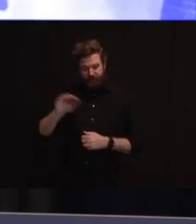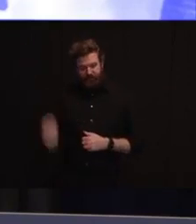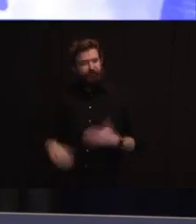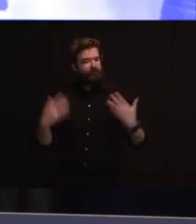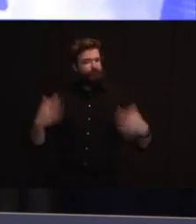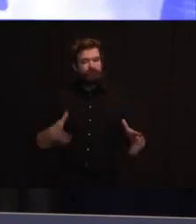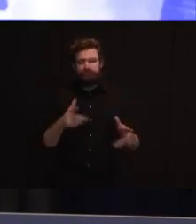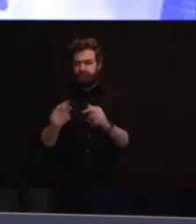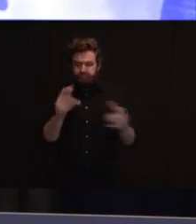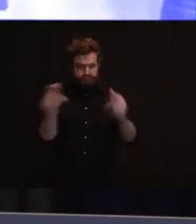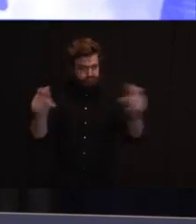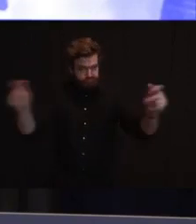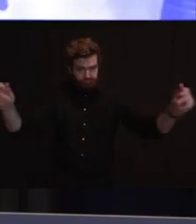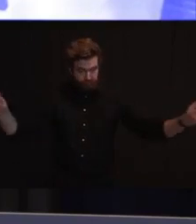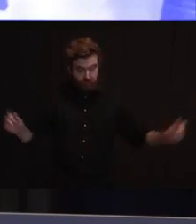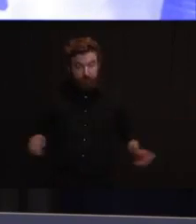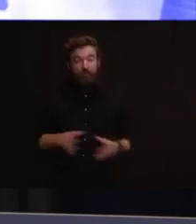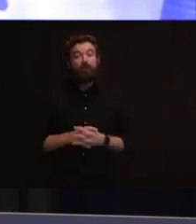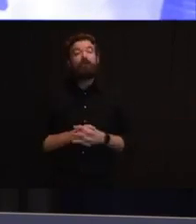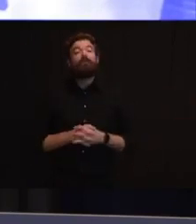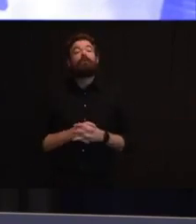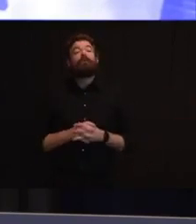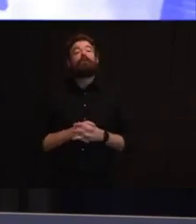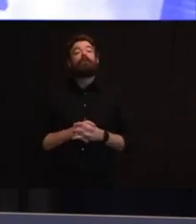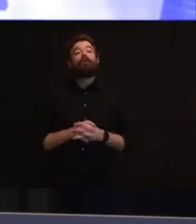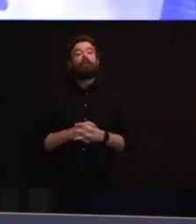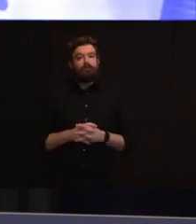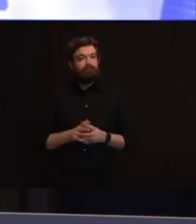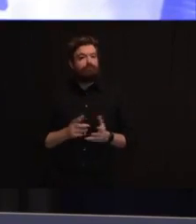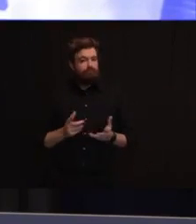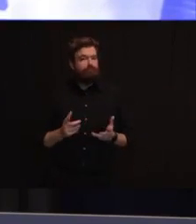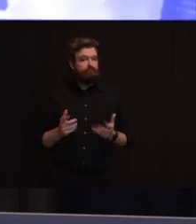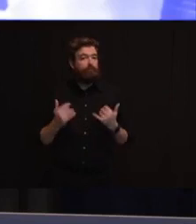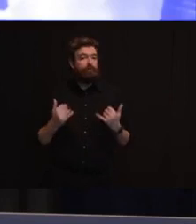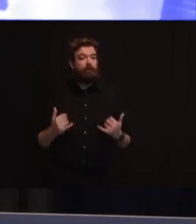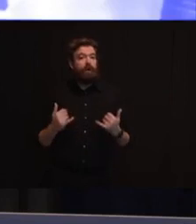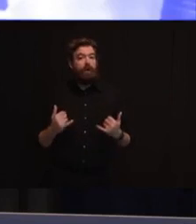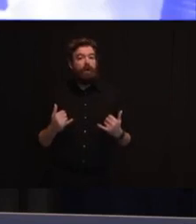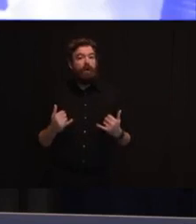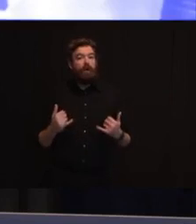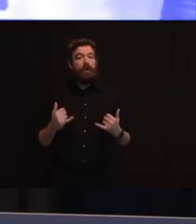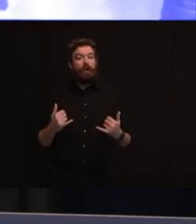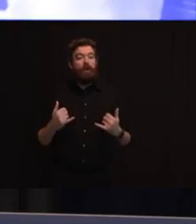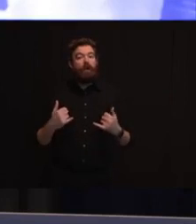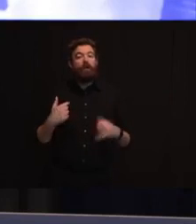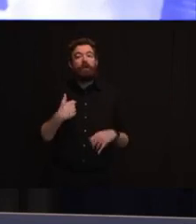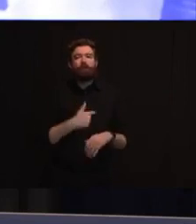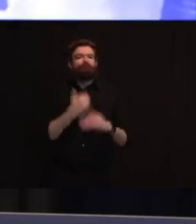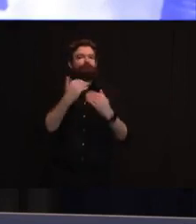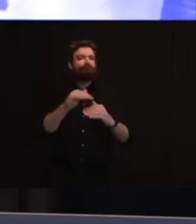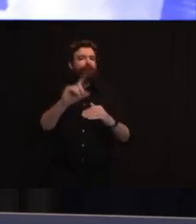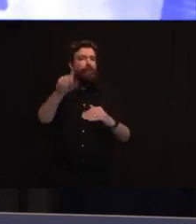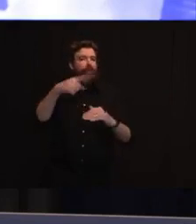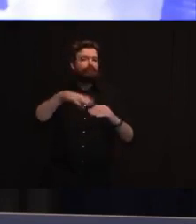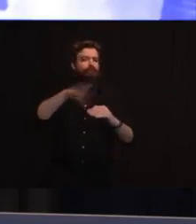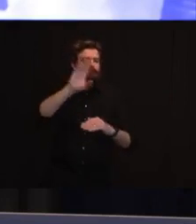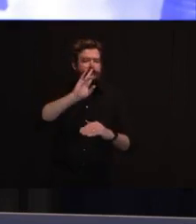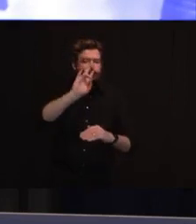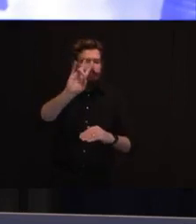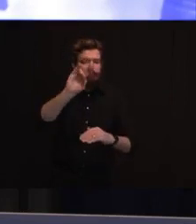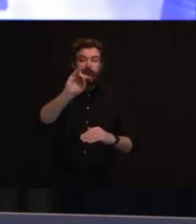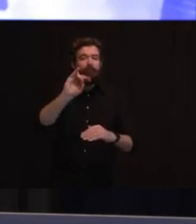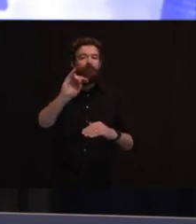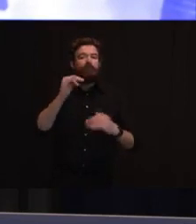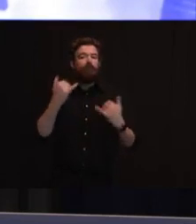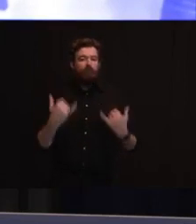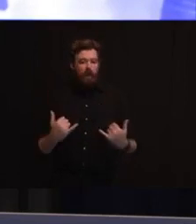expansion of eligibility into more categories, there are now many more people who can get vaccinated, but the vaccine supply